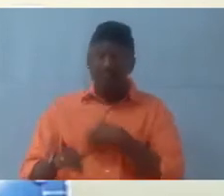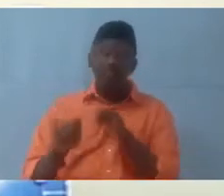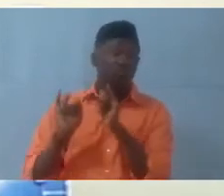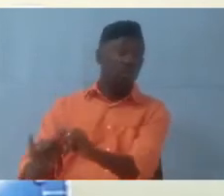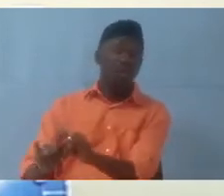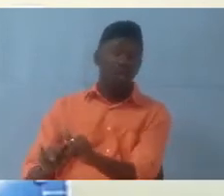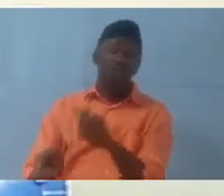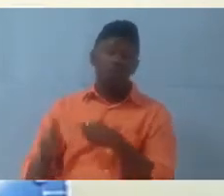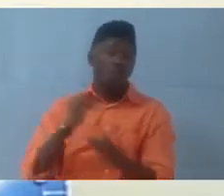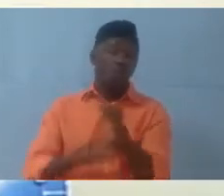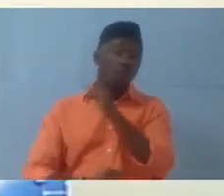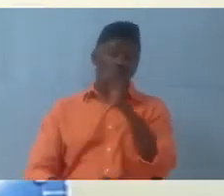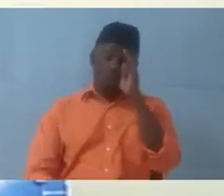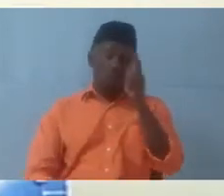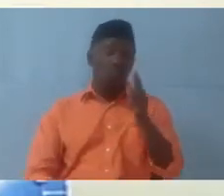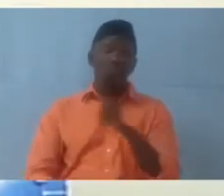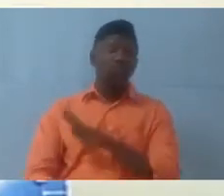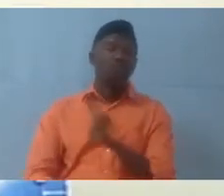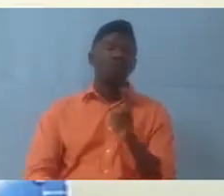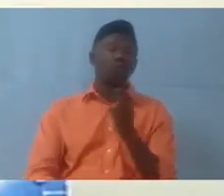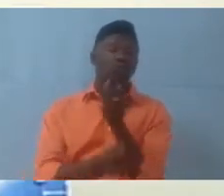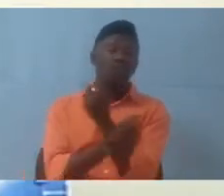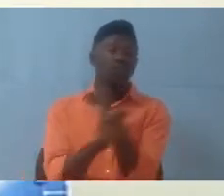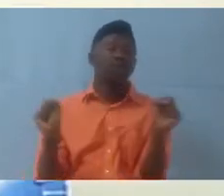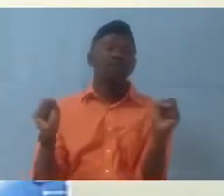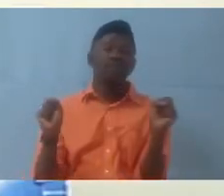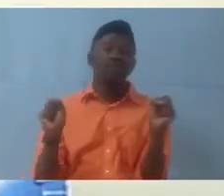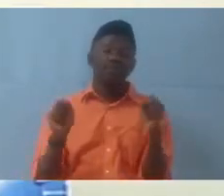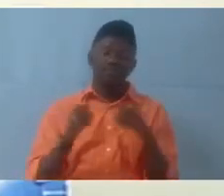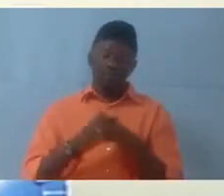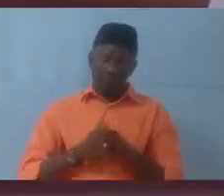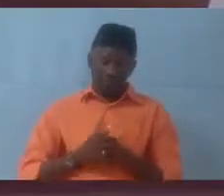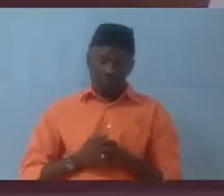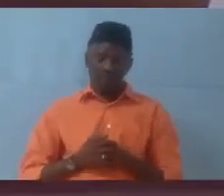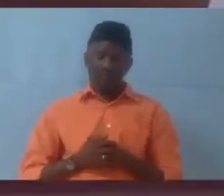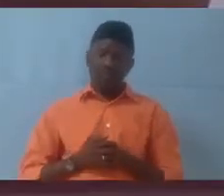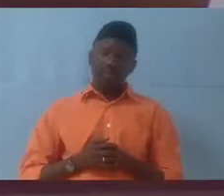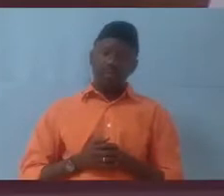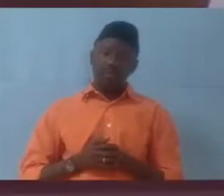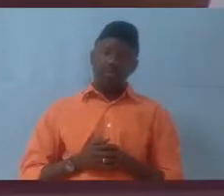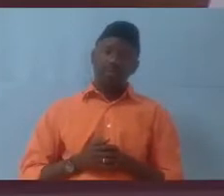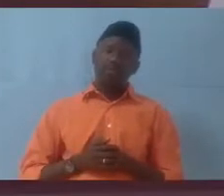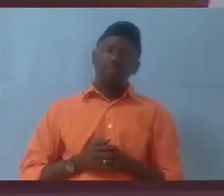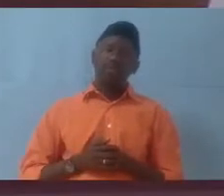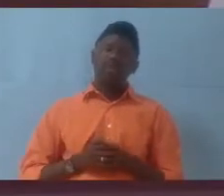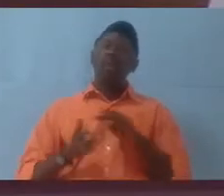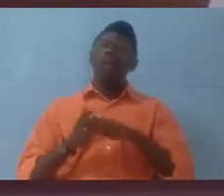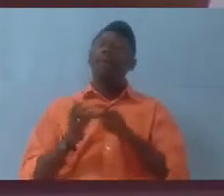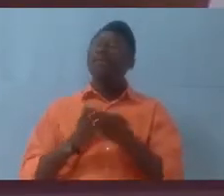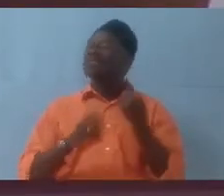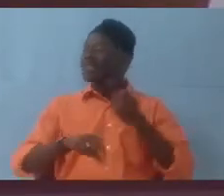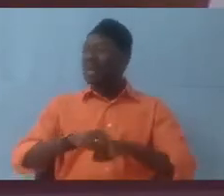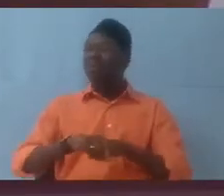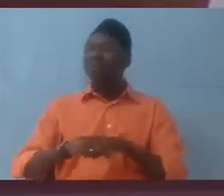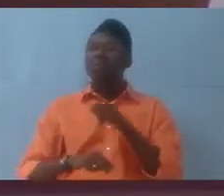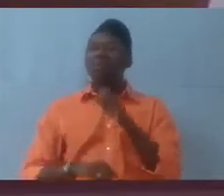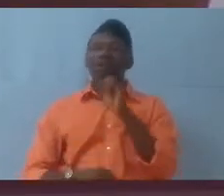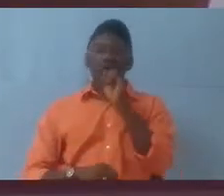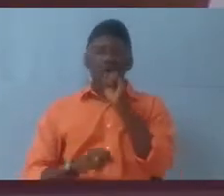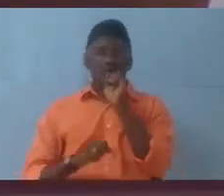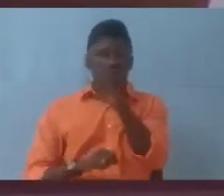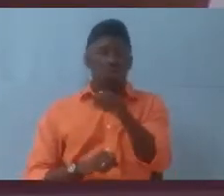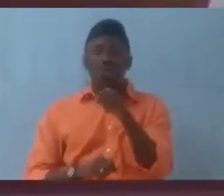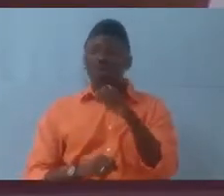fa yes and go ahead so at this point you're telling us that your parents were scared for your safety